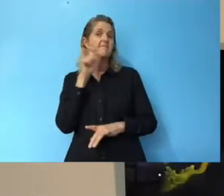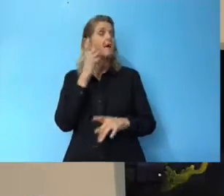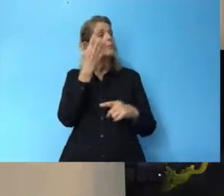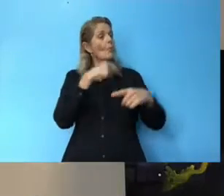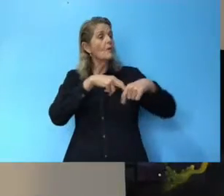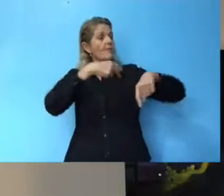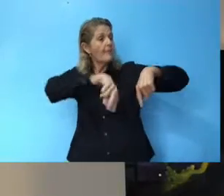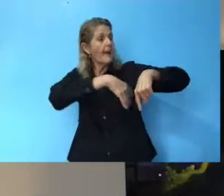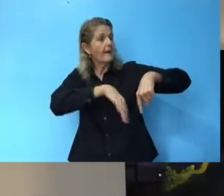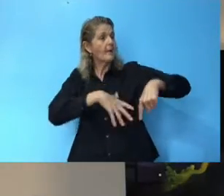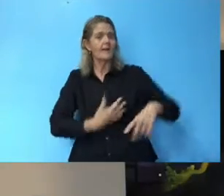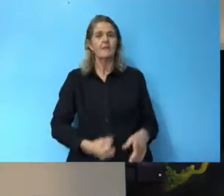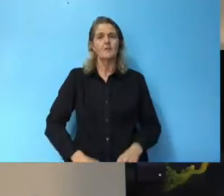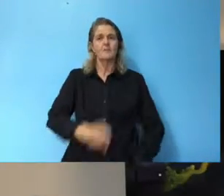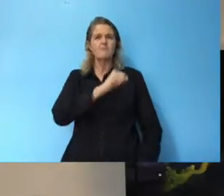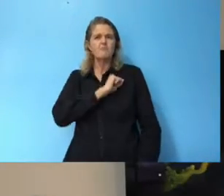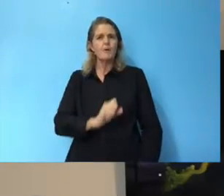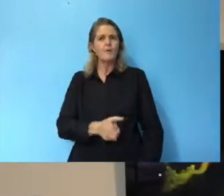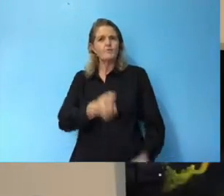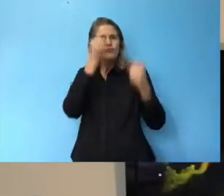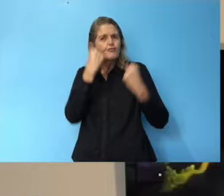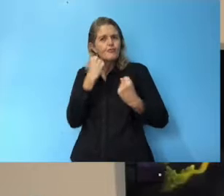bold, confident brush strokes.